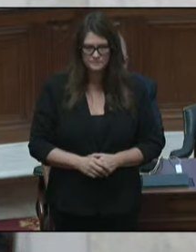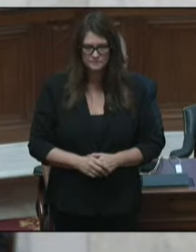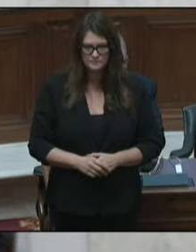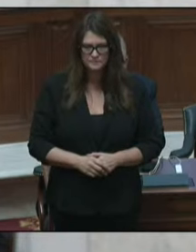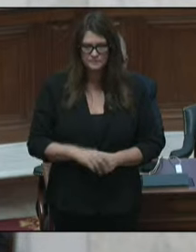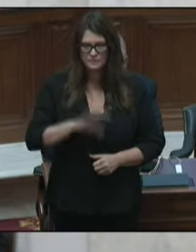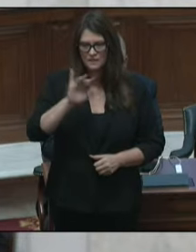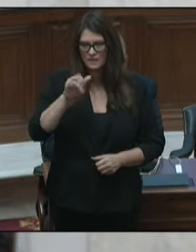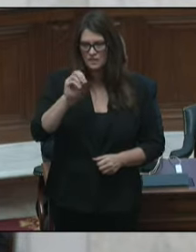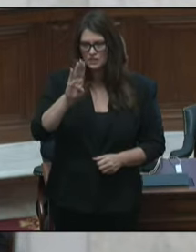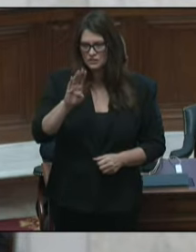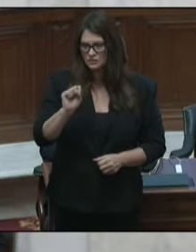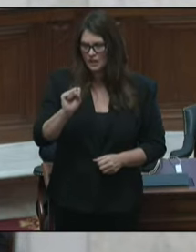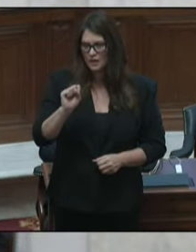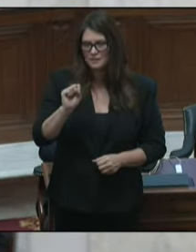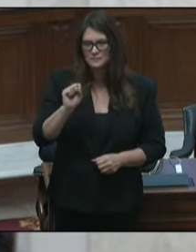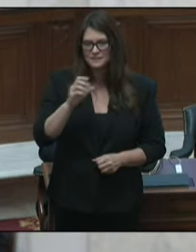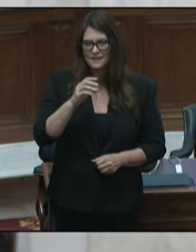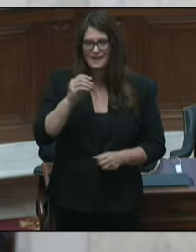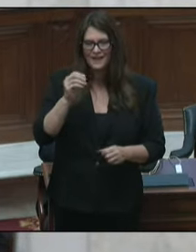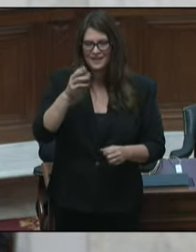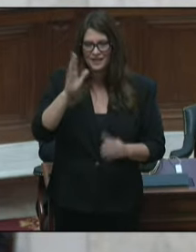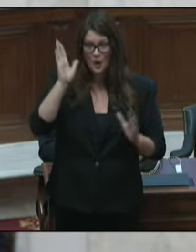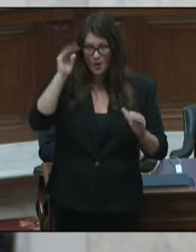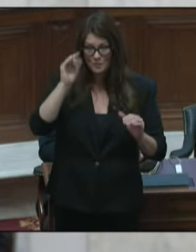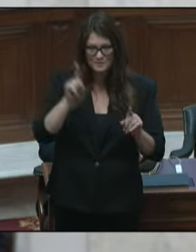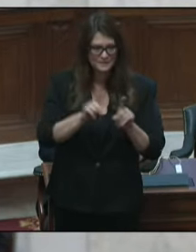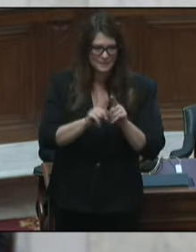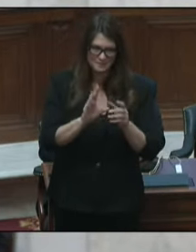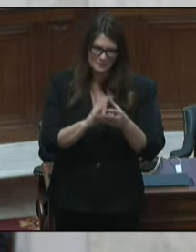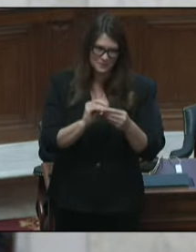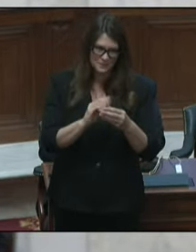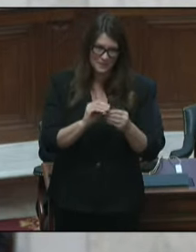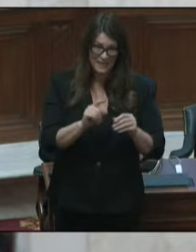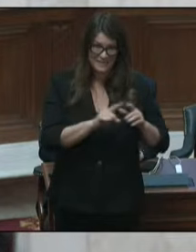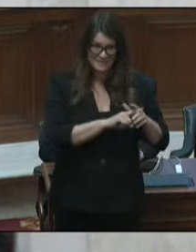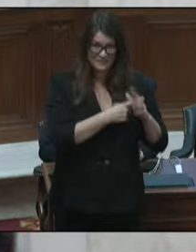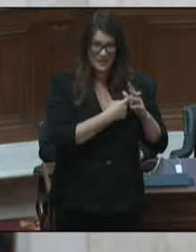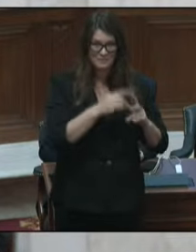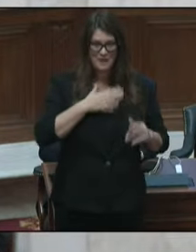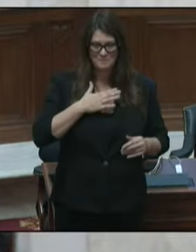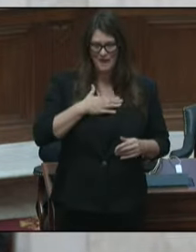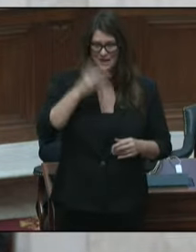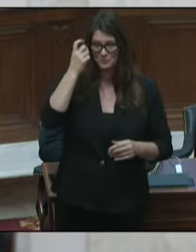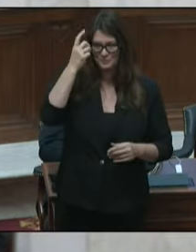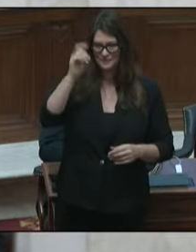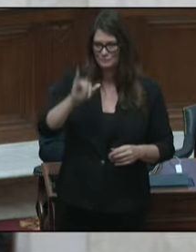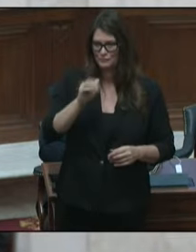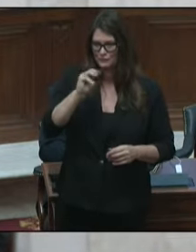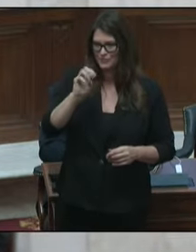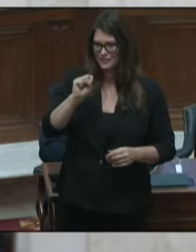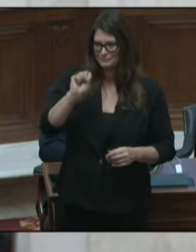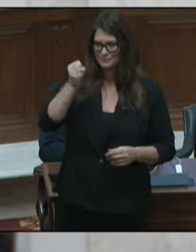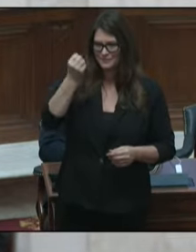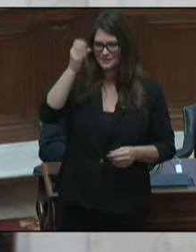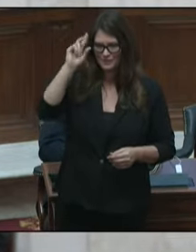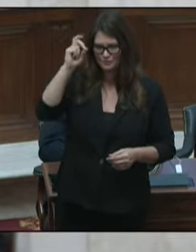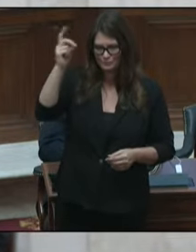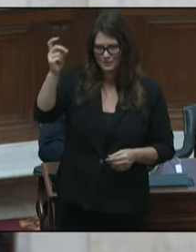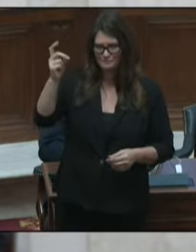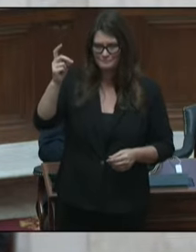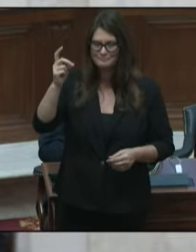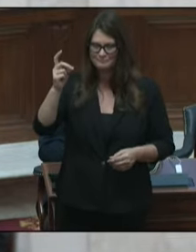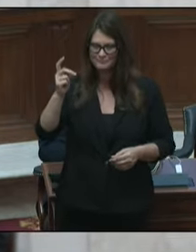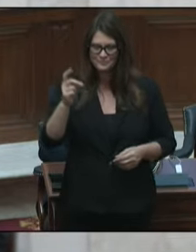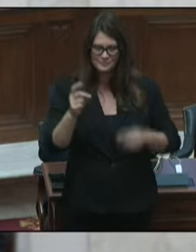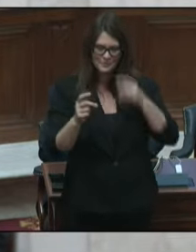Jobs and Hope is the same kind of story. First started out as Jim's dream, went to Jobs and Hope and everything. You